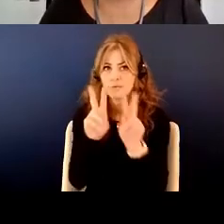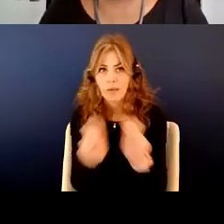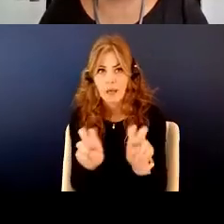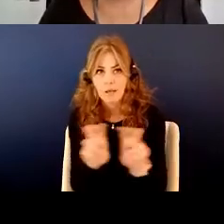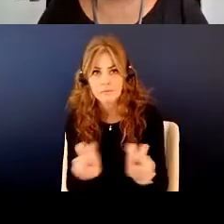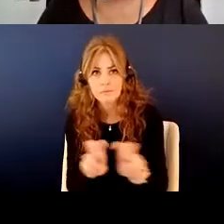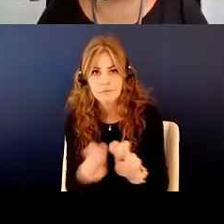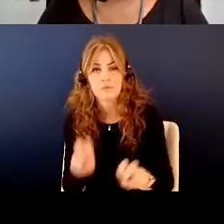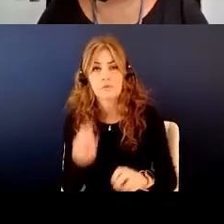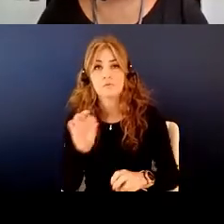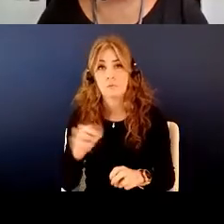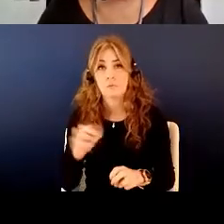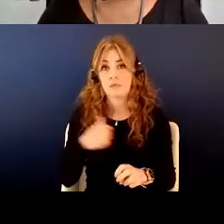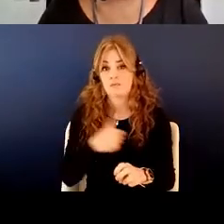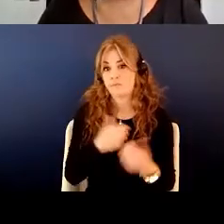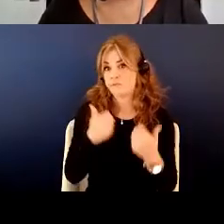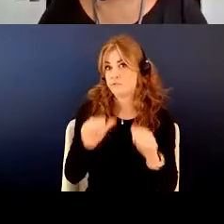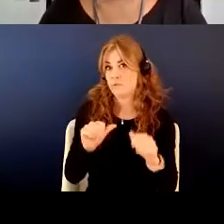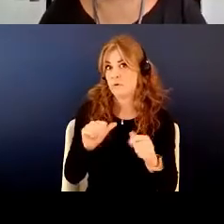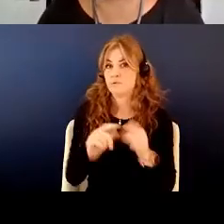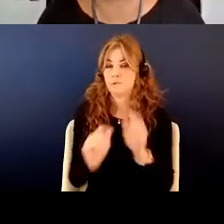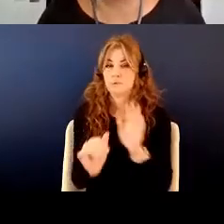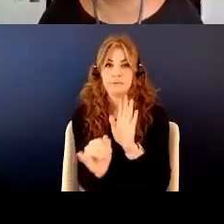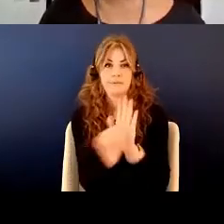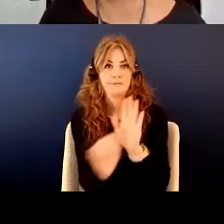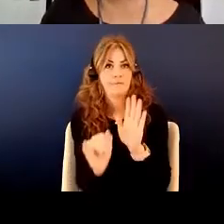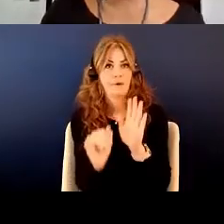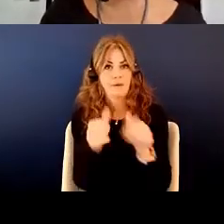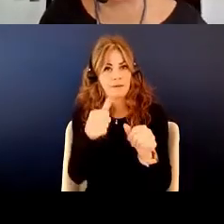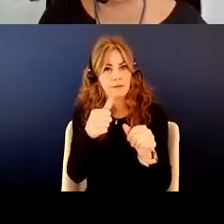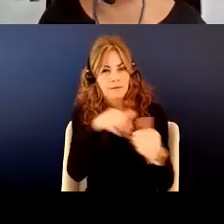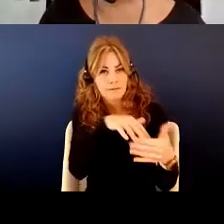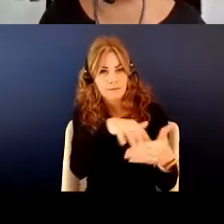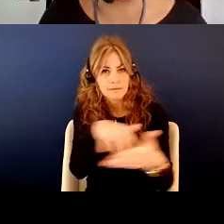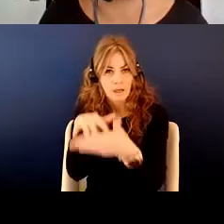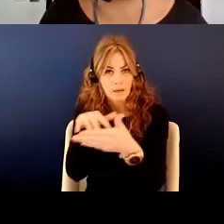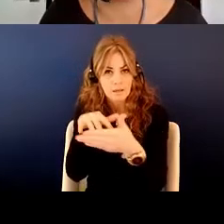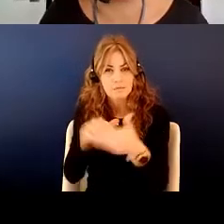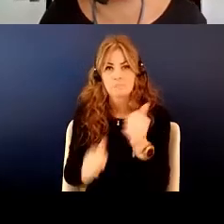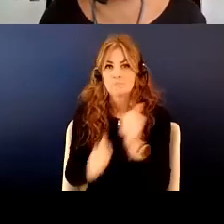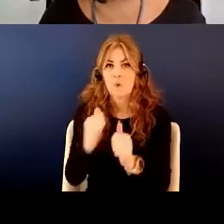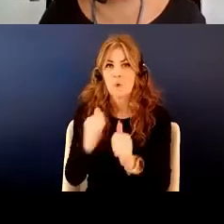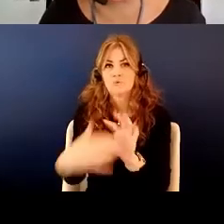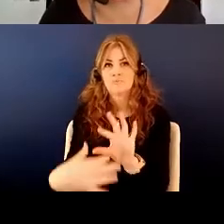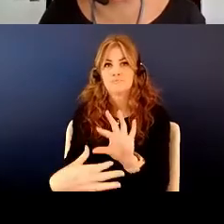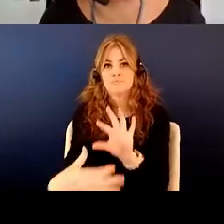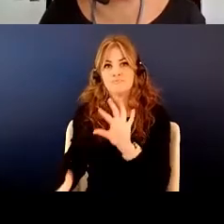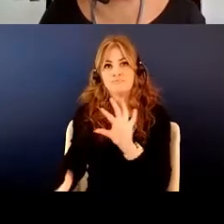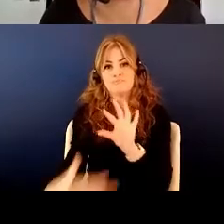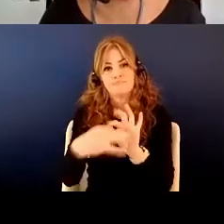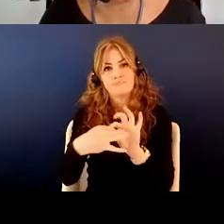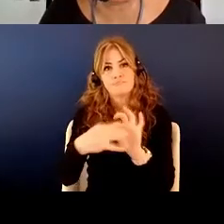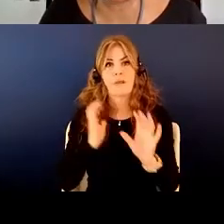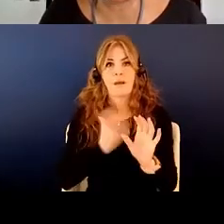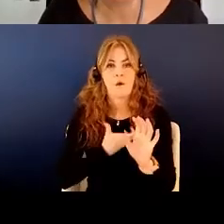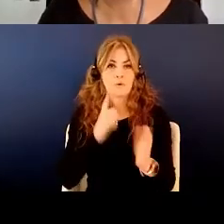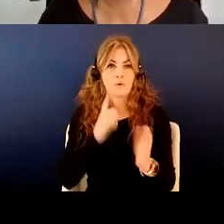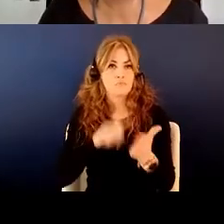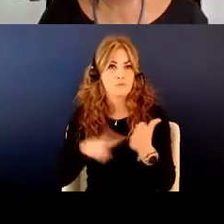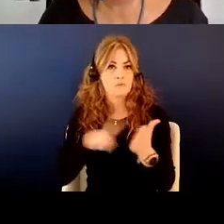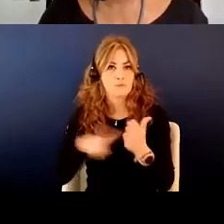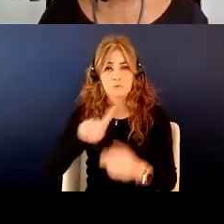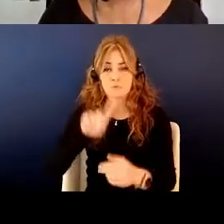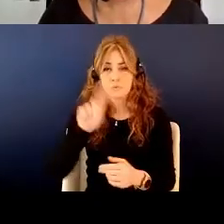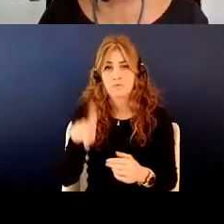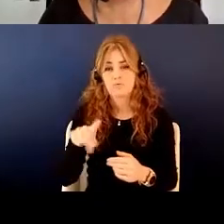when we are beginning to try to identify the studies that are most relevant to our research question. So